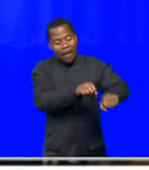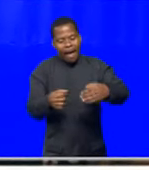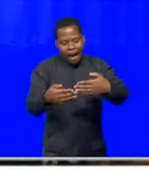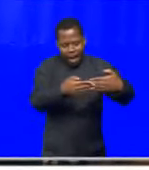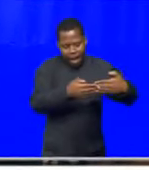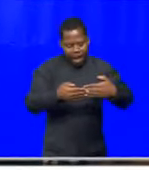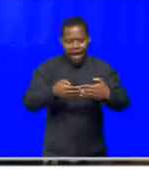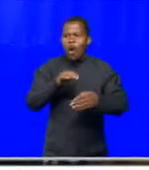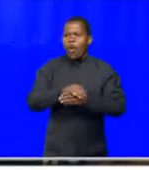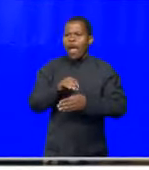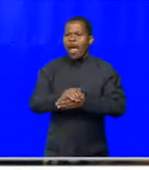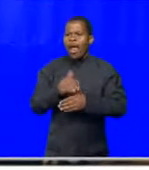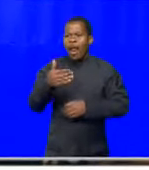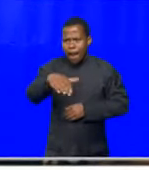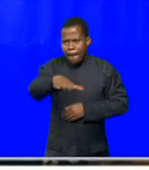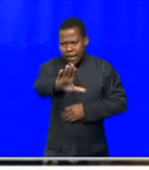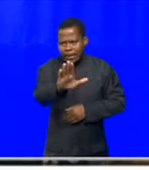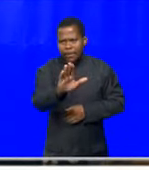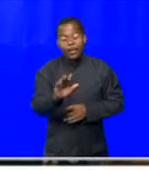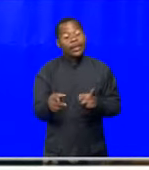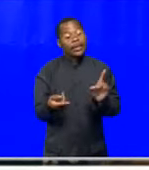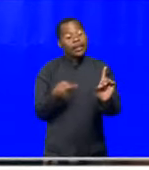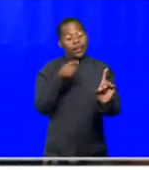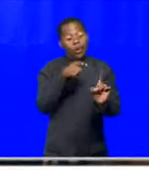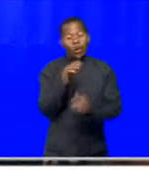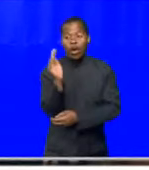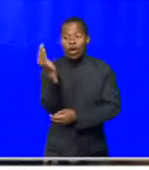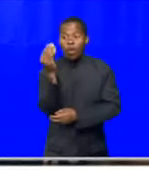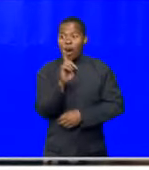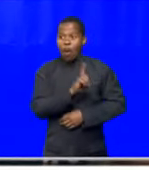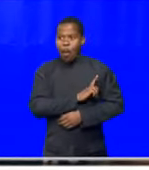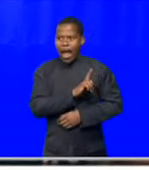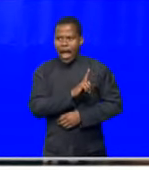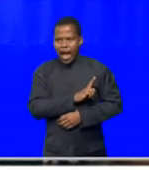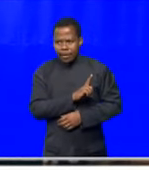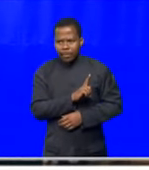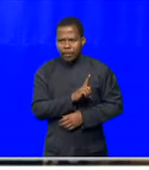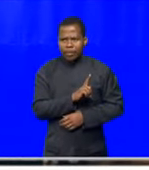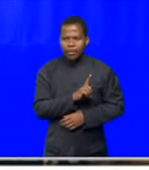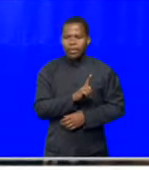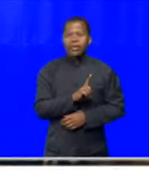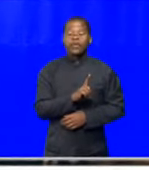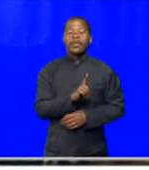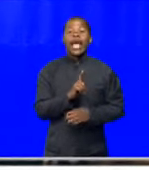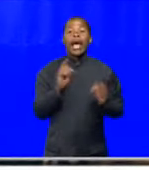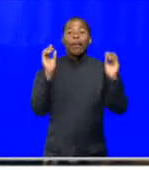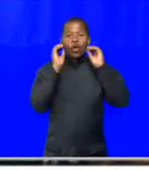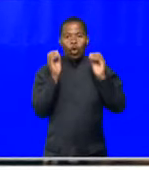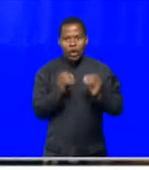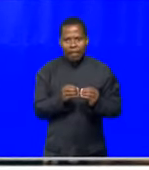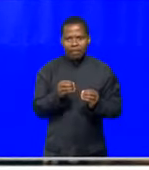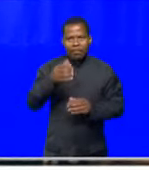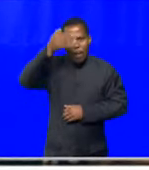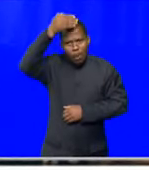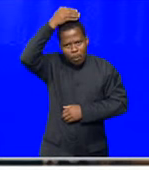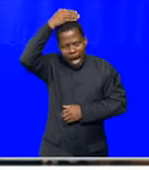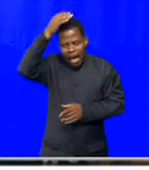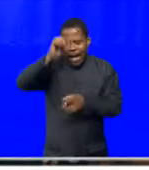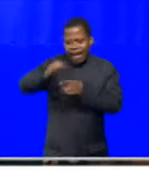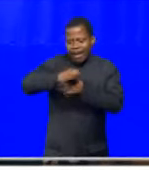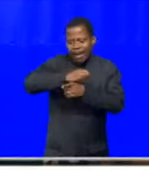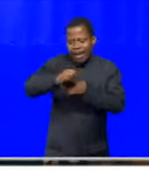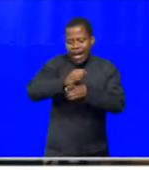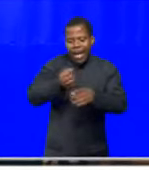Epilepsy Organization was speaking at Happy Valley during the certification ceremony of health workers who were trained on